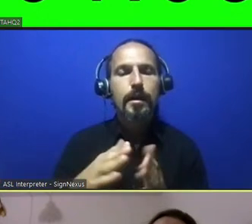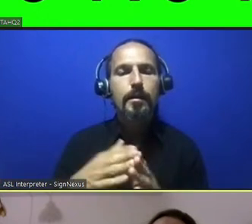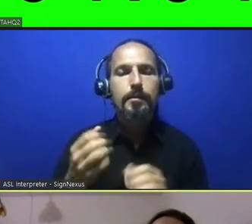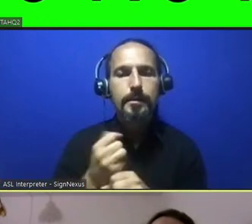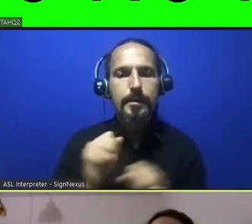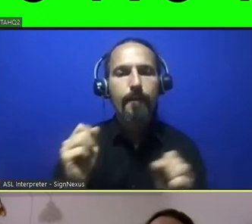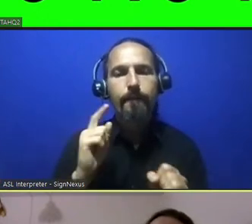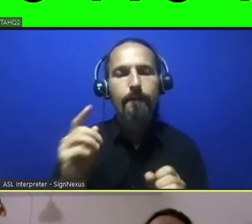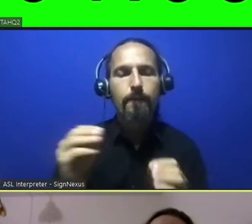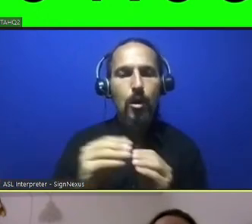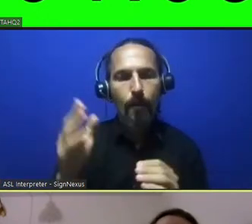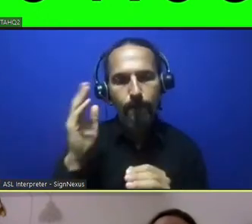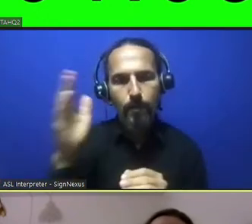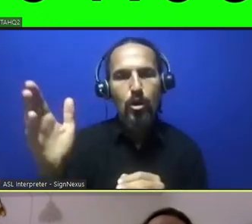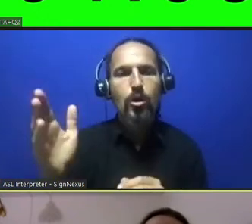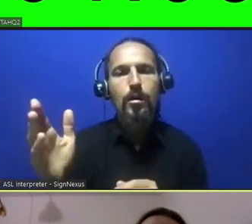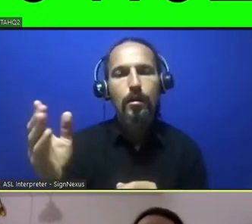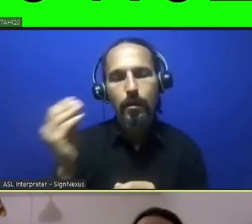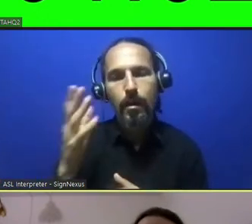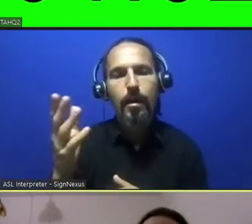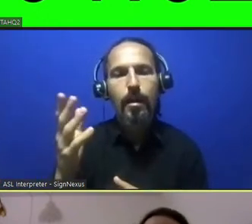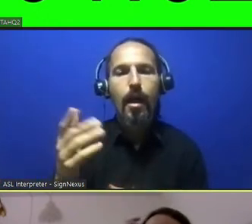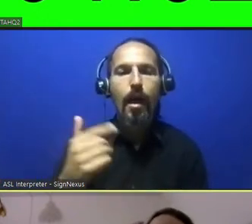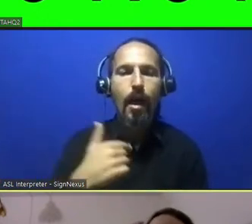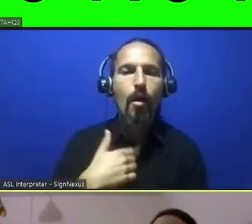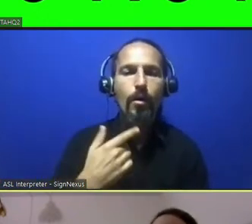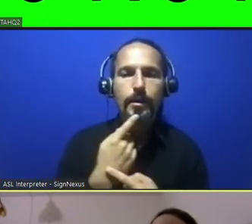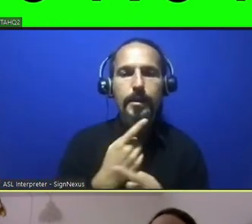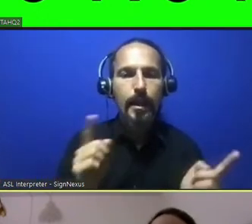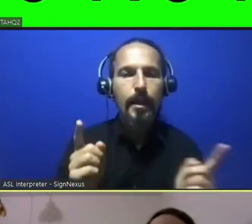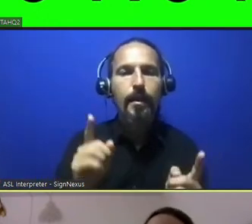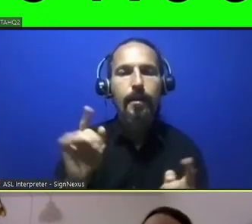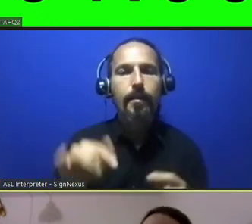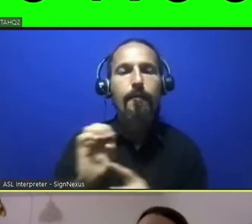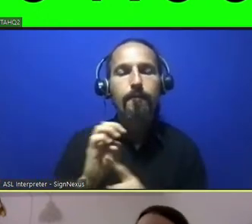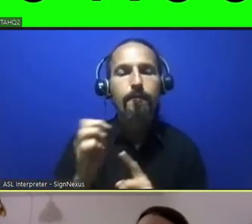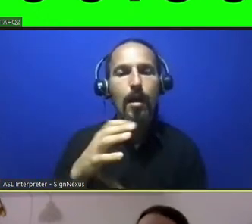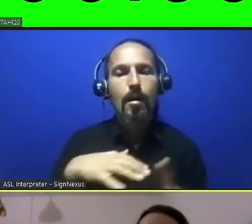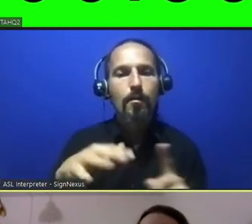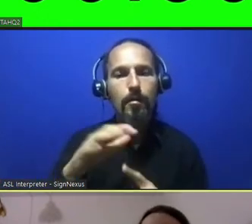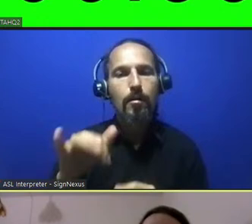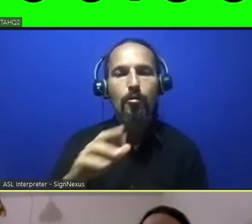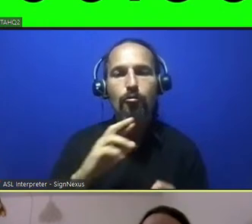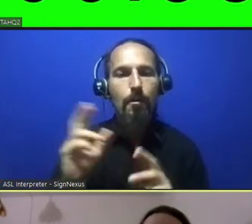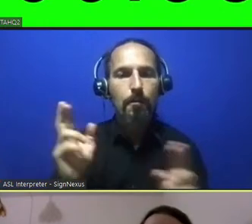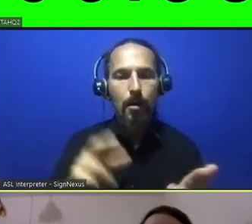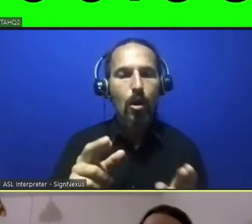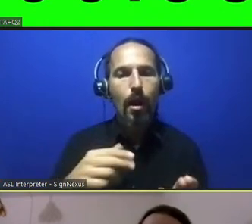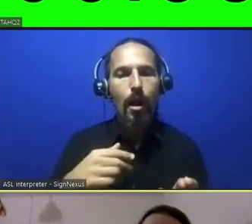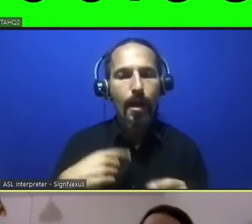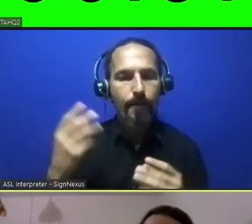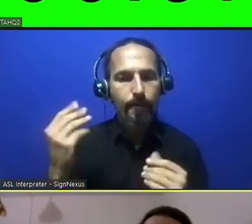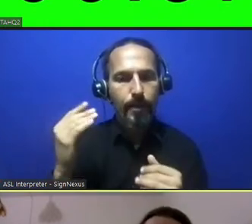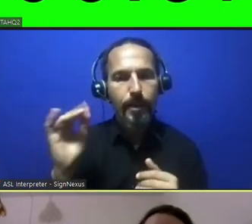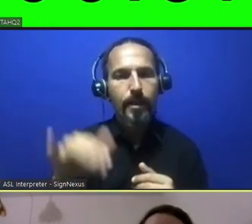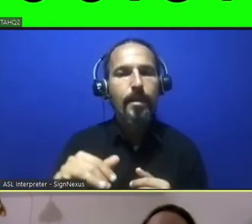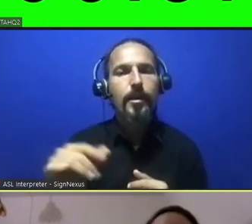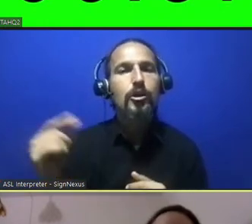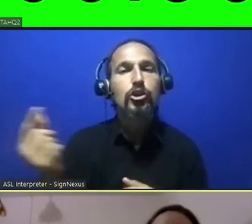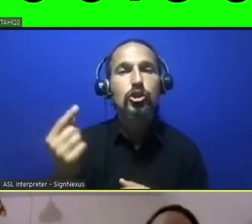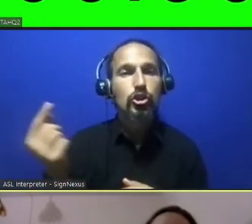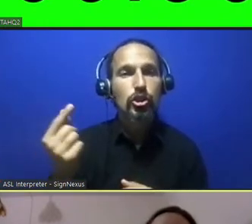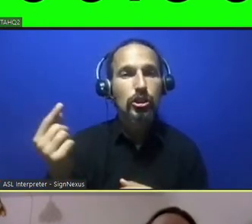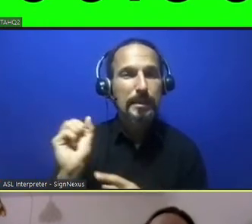future so on a technical note i do want to say that in the environmental report i think that scenario g is the